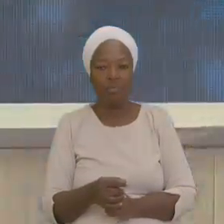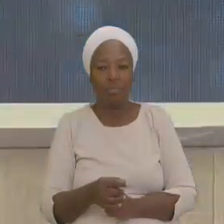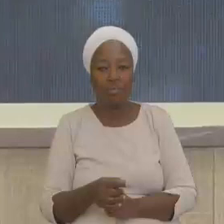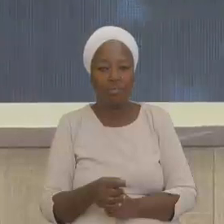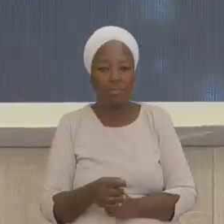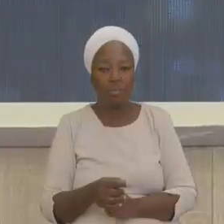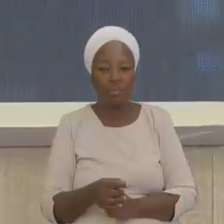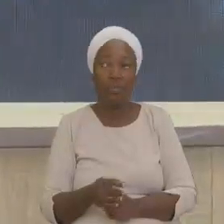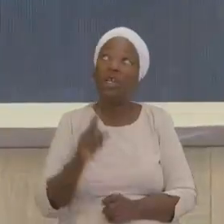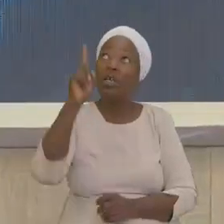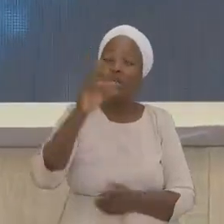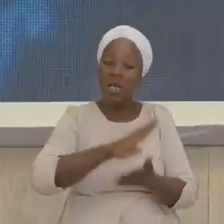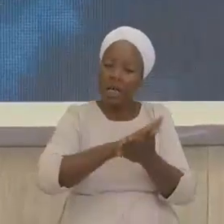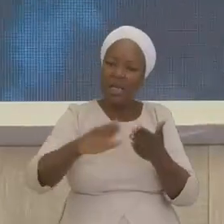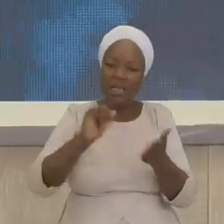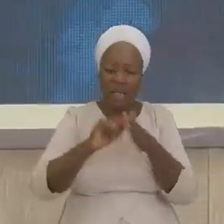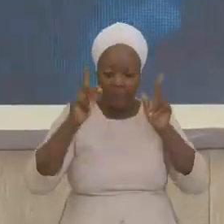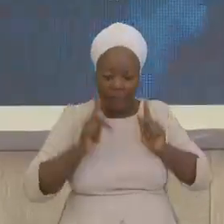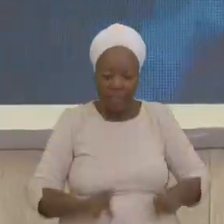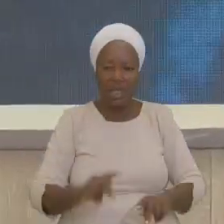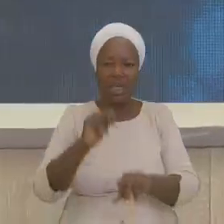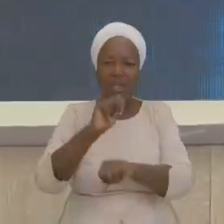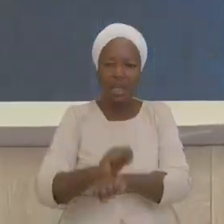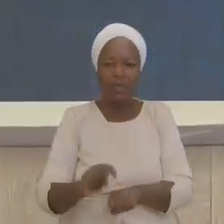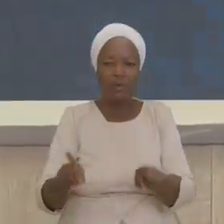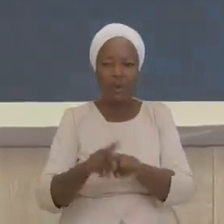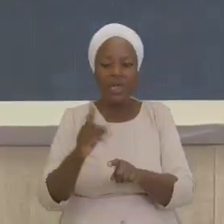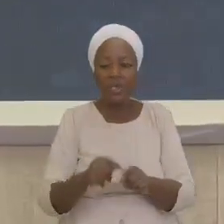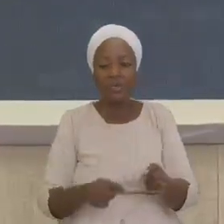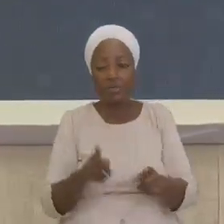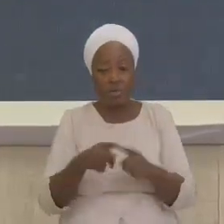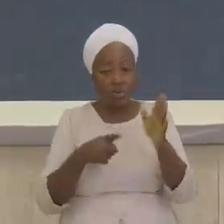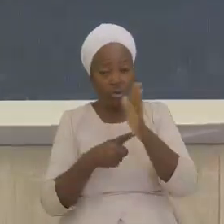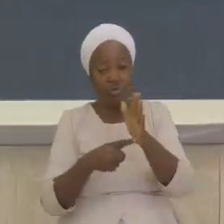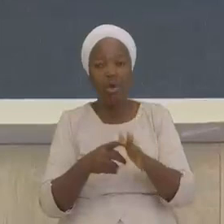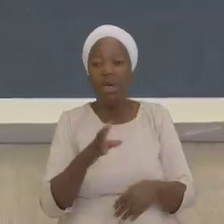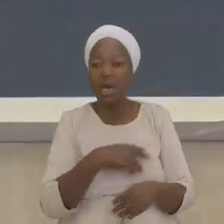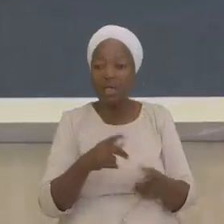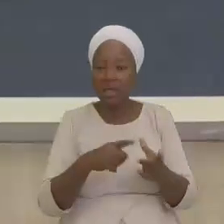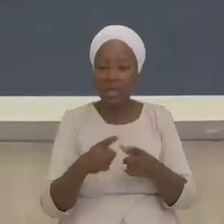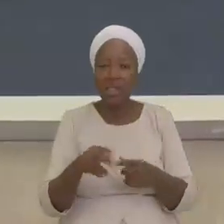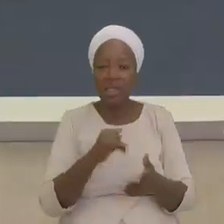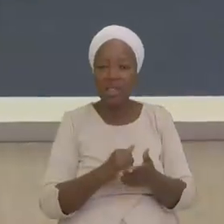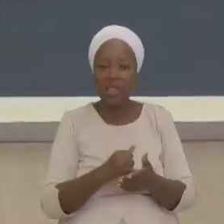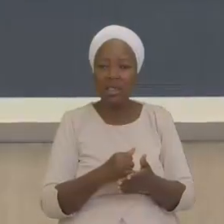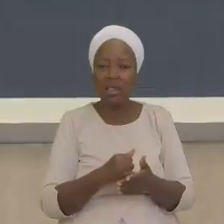He cleansed that physical temple as a sign, as a symbol, as